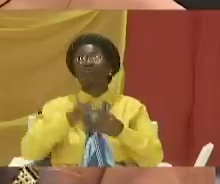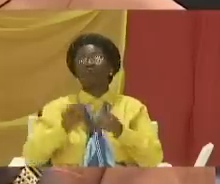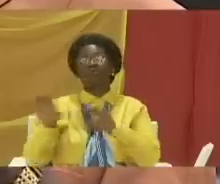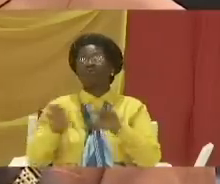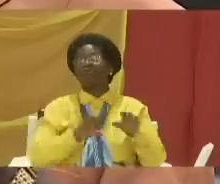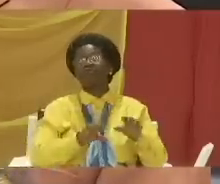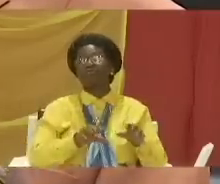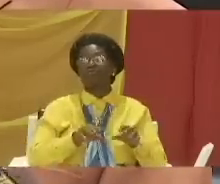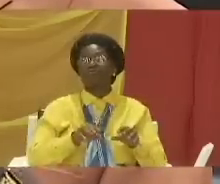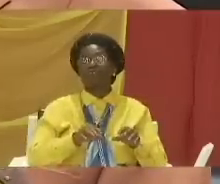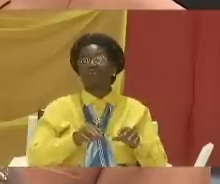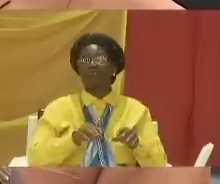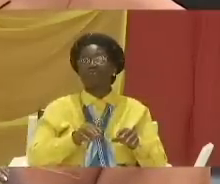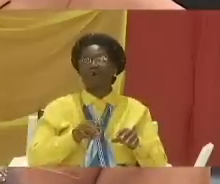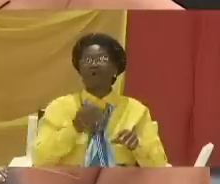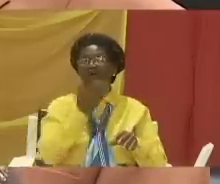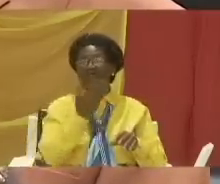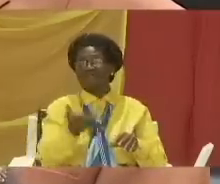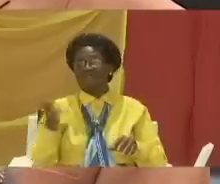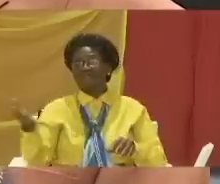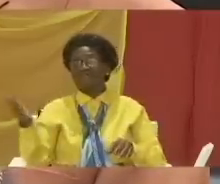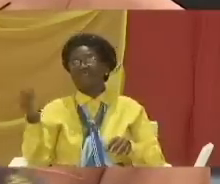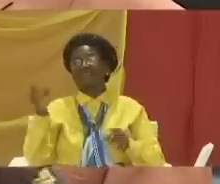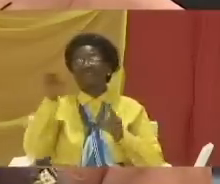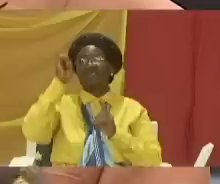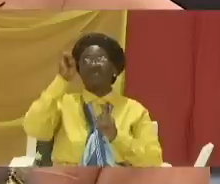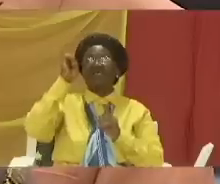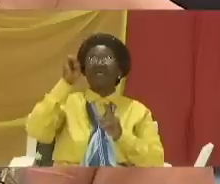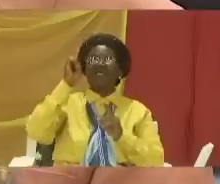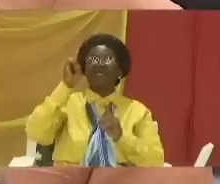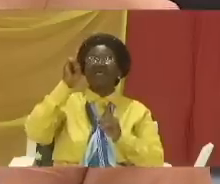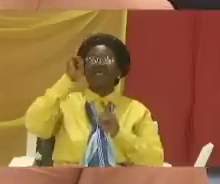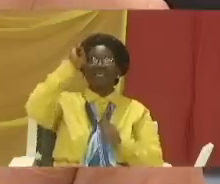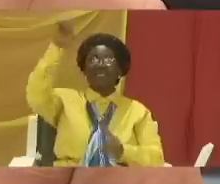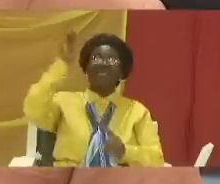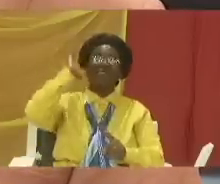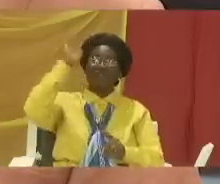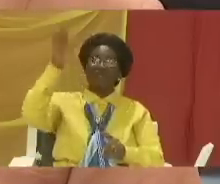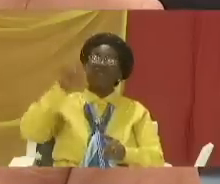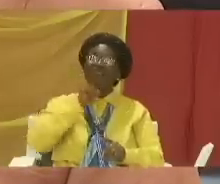incredible things, things he would not normally have done.